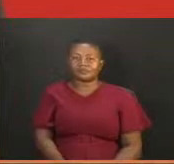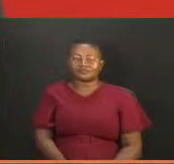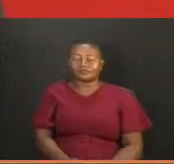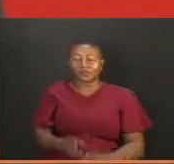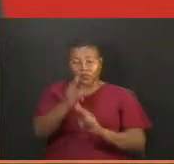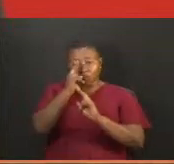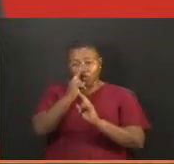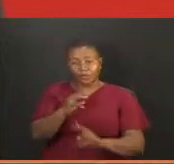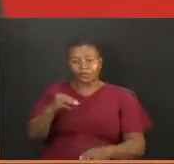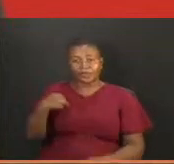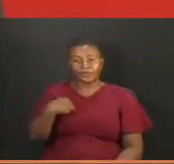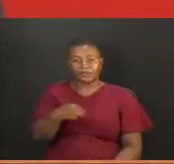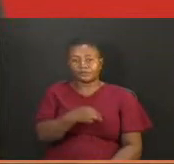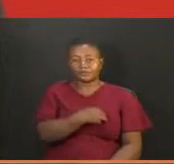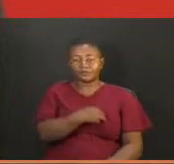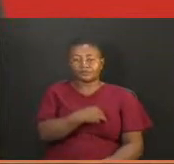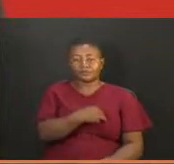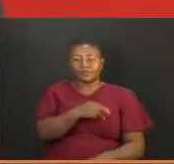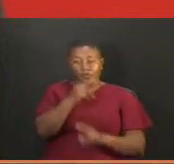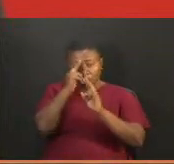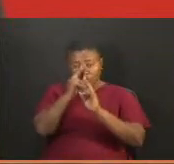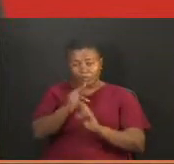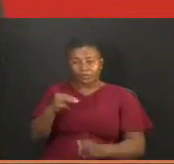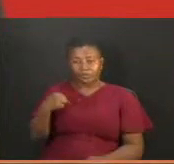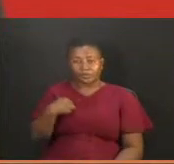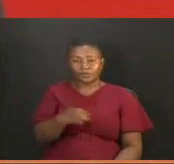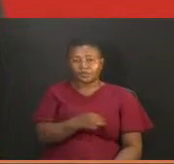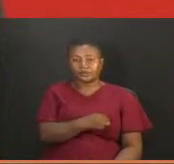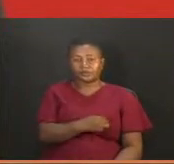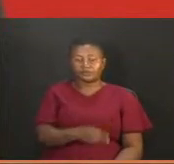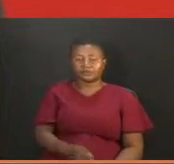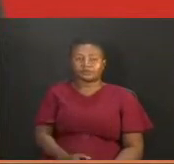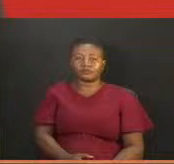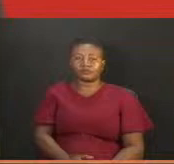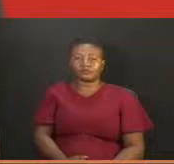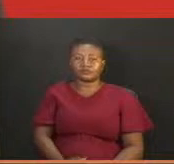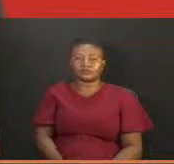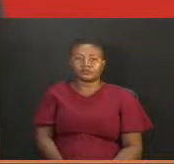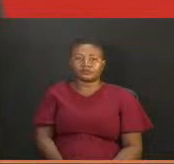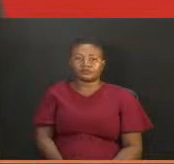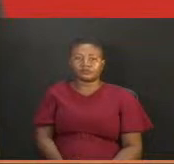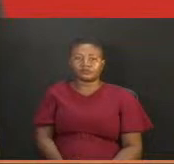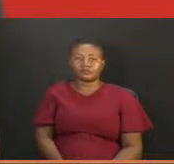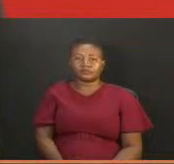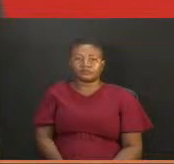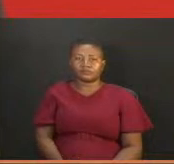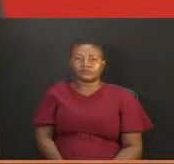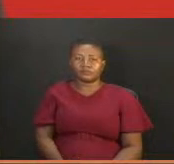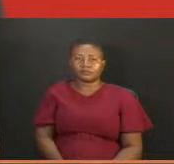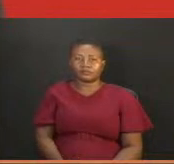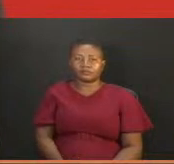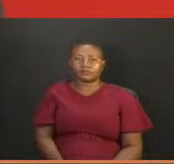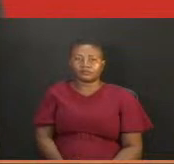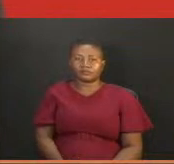Honorable members, honorable members. Mr. Speaker.